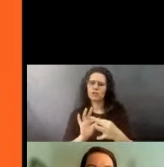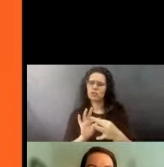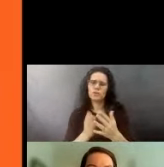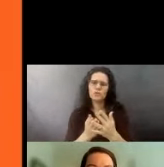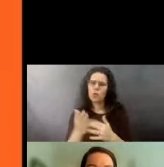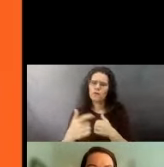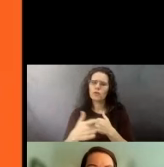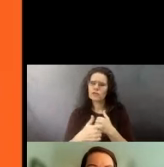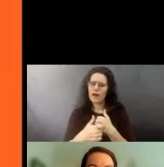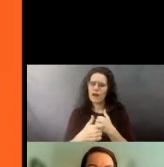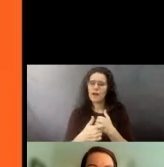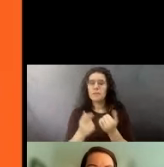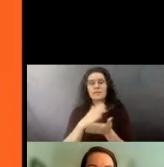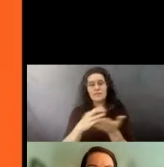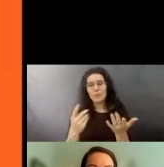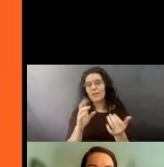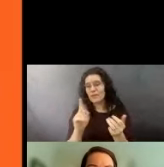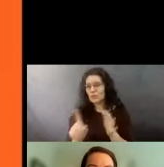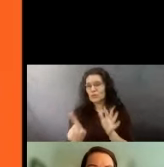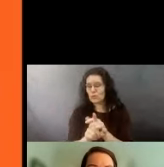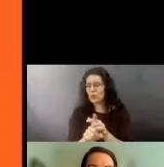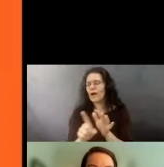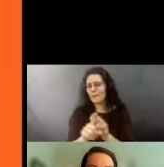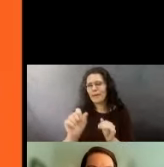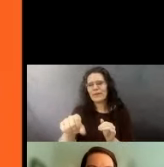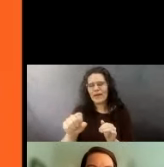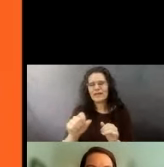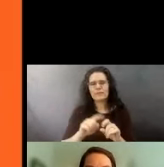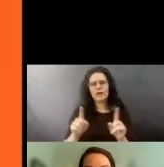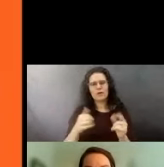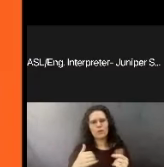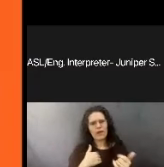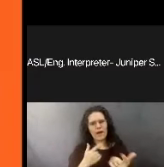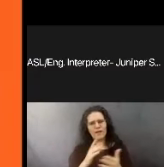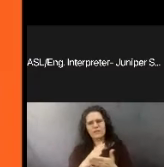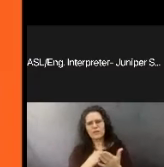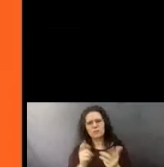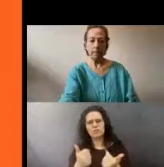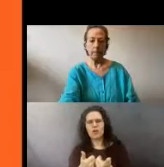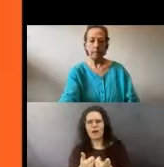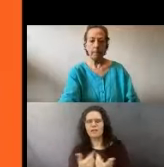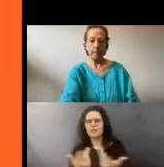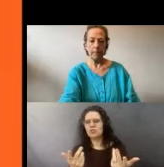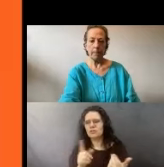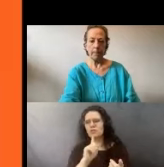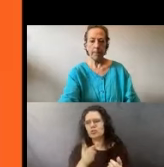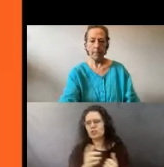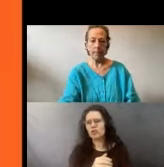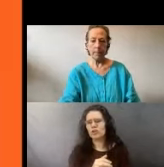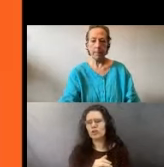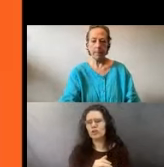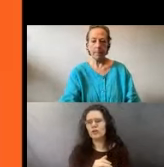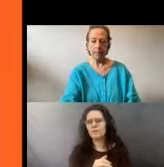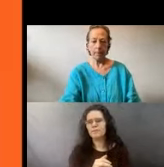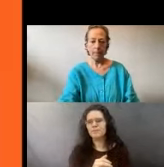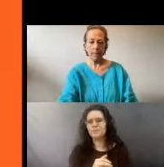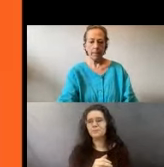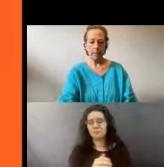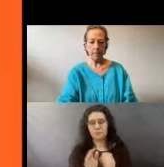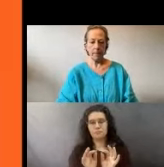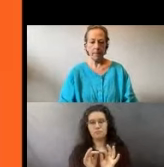do come up occasionally that, do have some kind of operational challenges. I think, one thing specific to working in a hospital